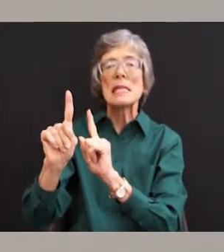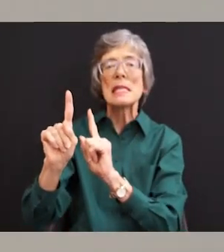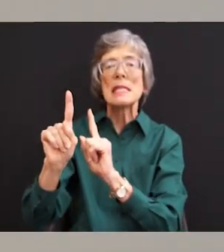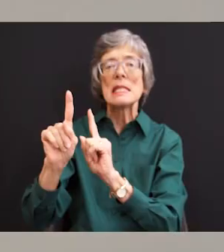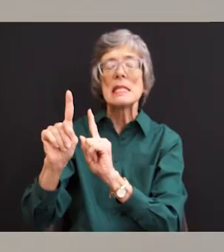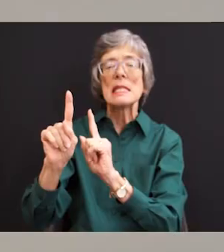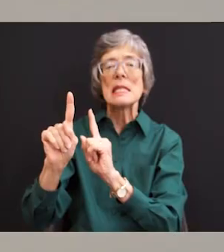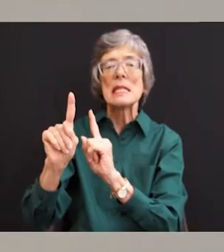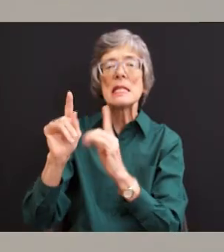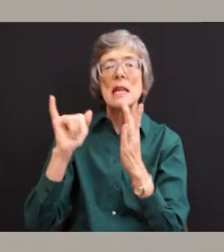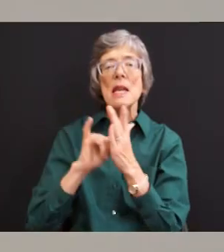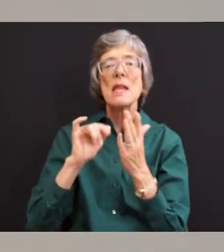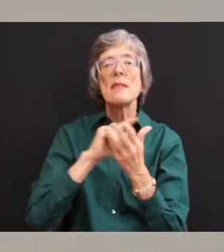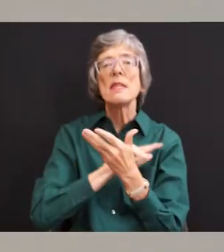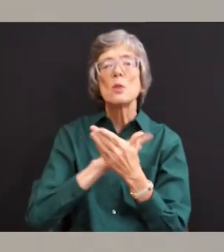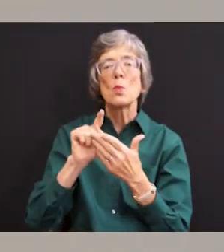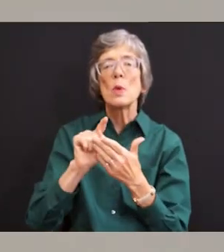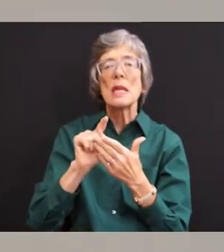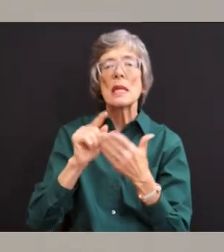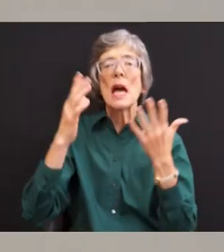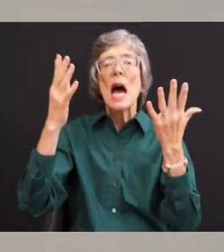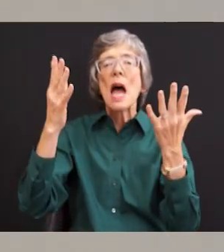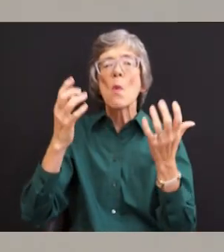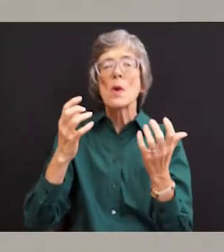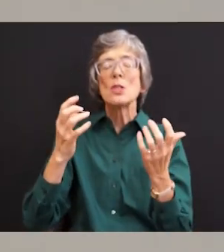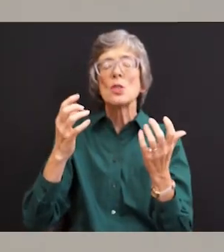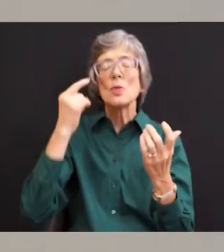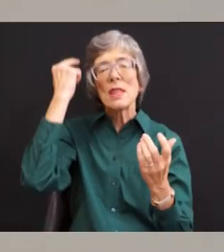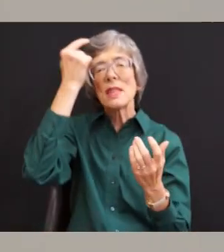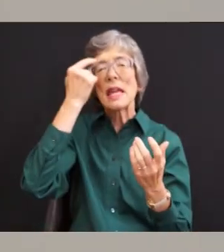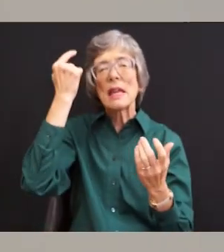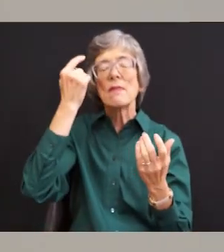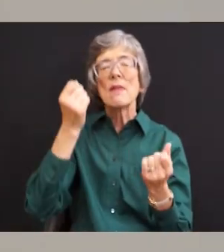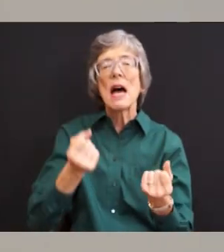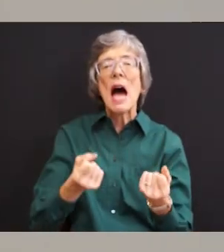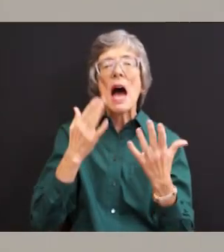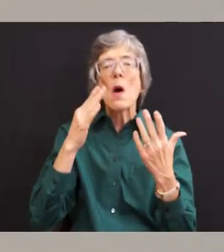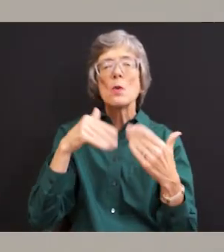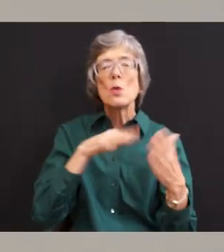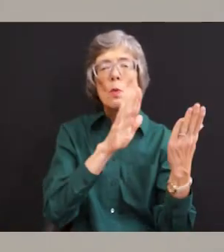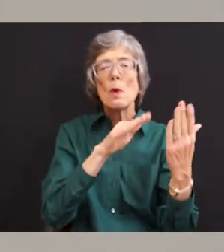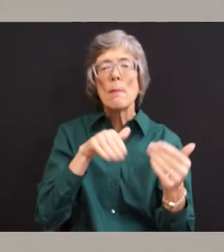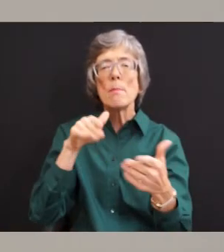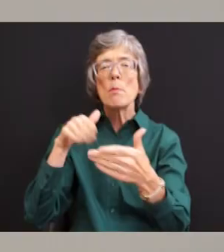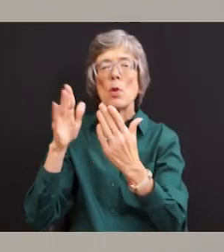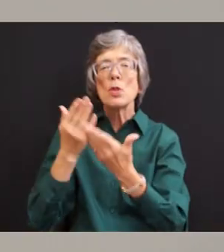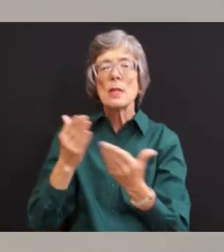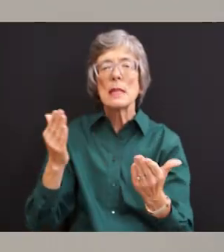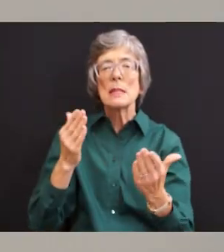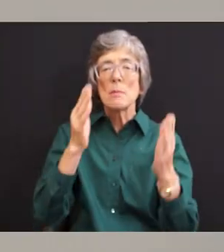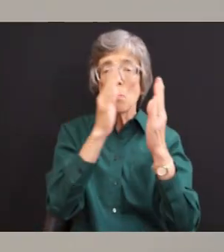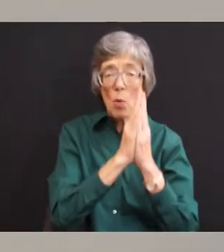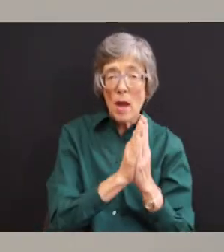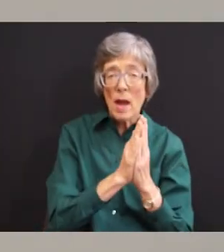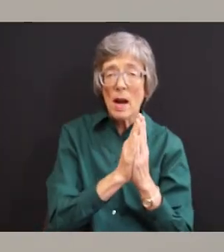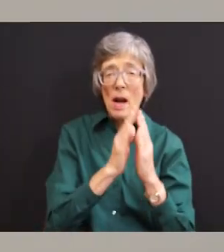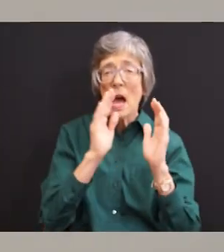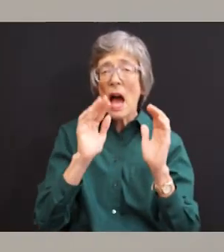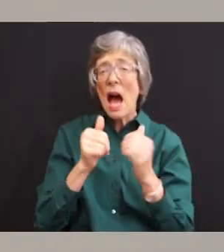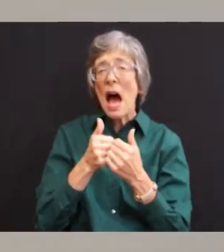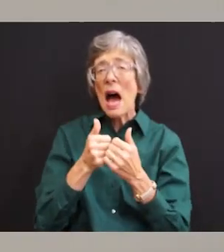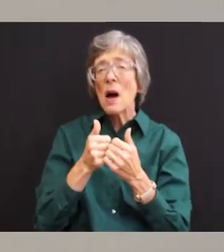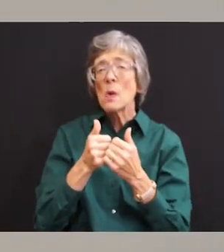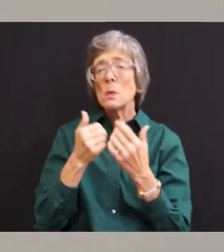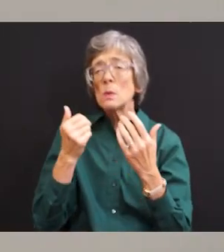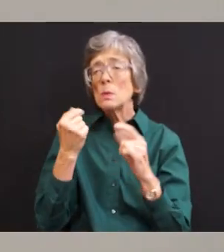This week, I invite you to take count just of how you approach things. Things like prayer, or even more regular